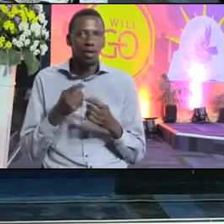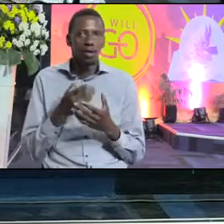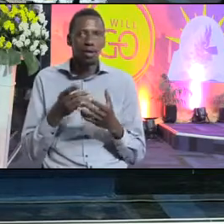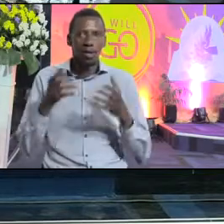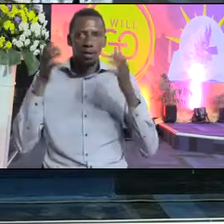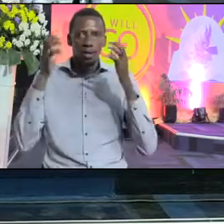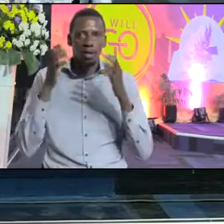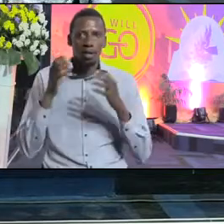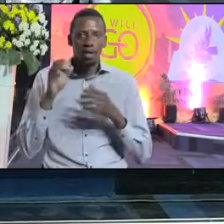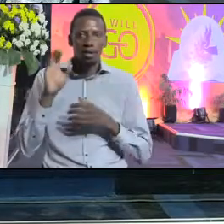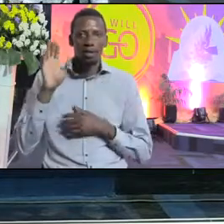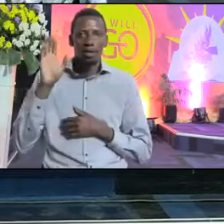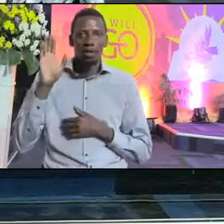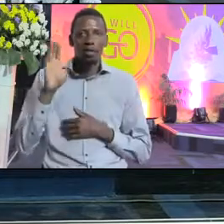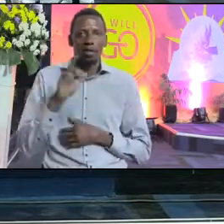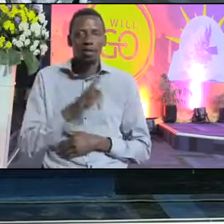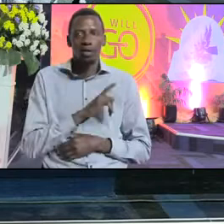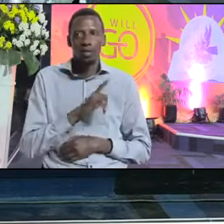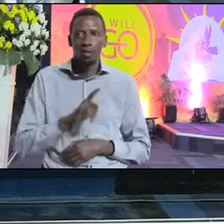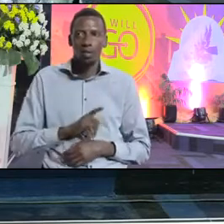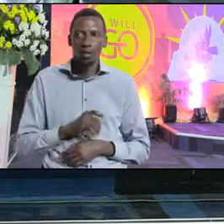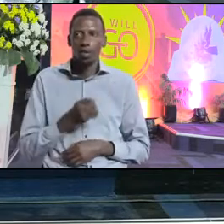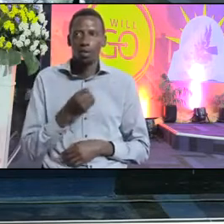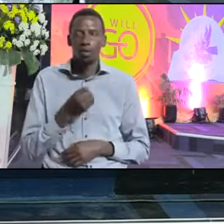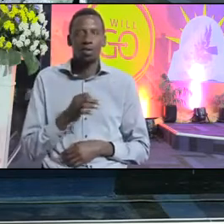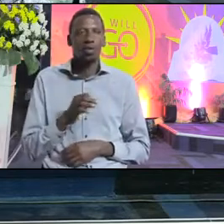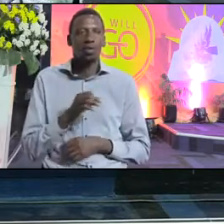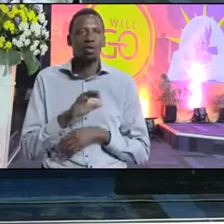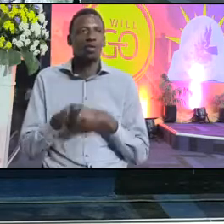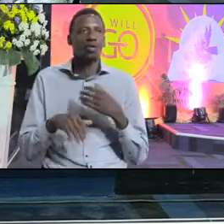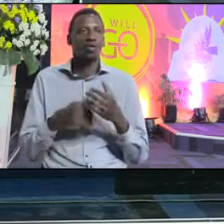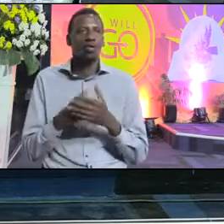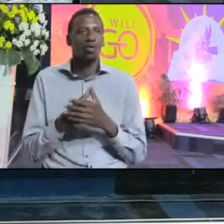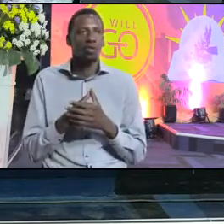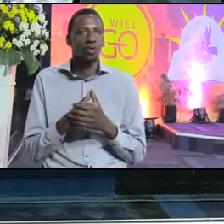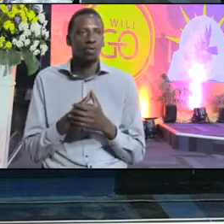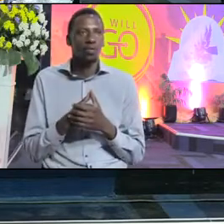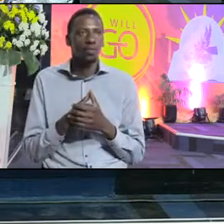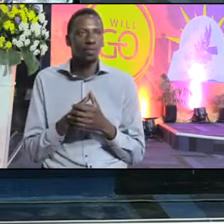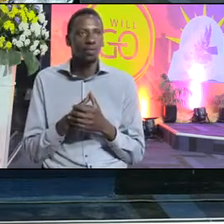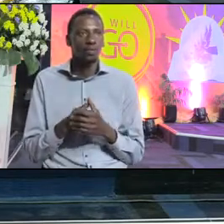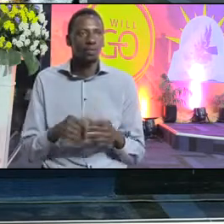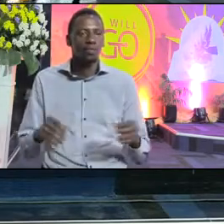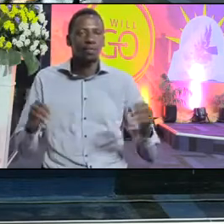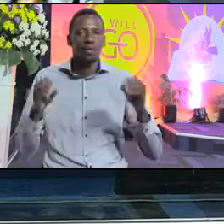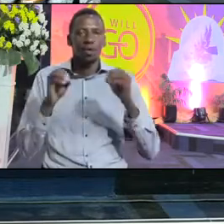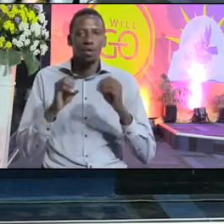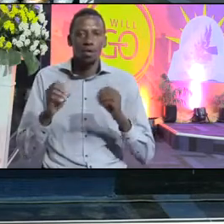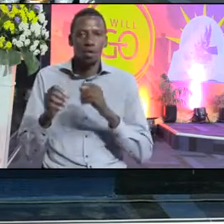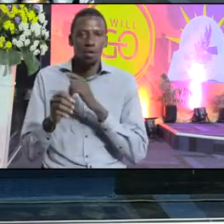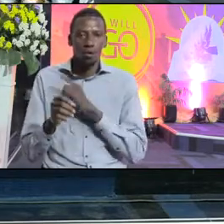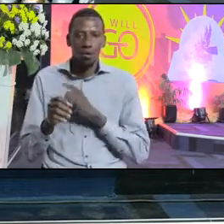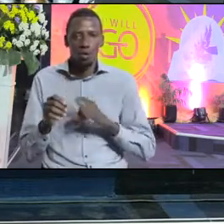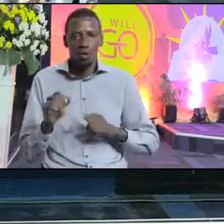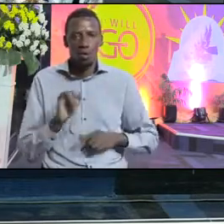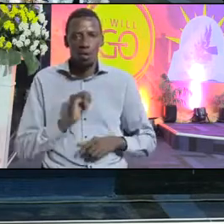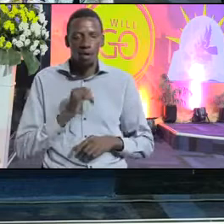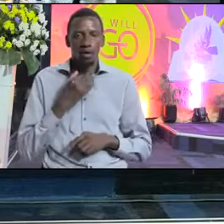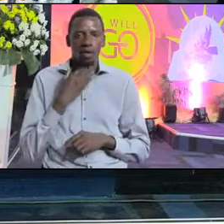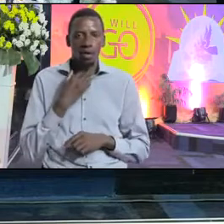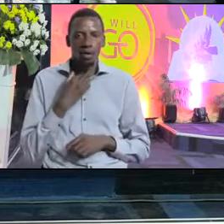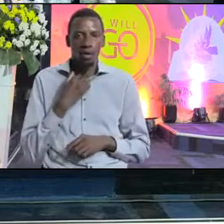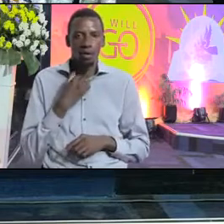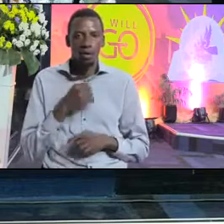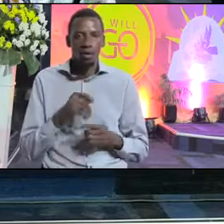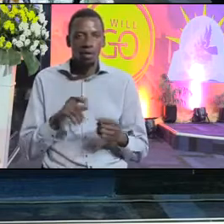And when they crown him Lord of all. Oh Lord,